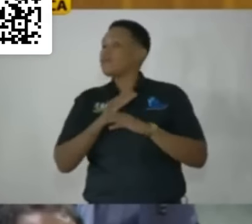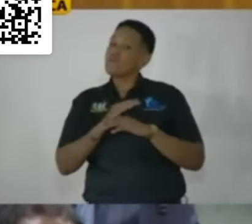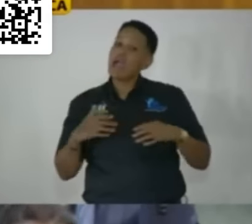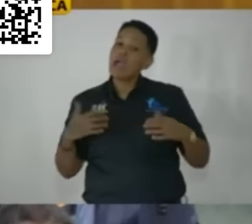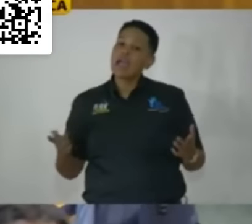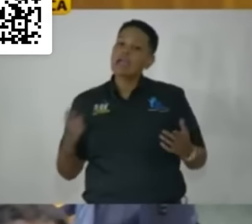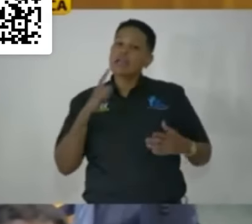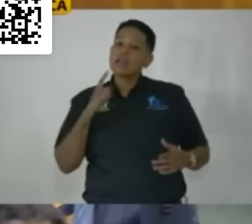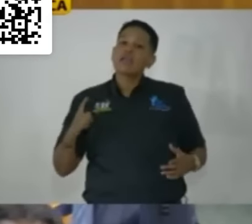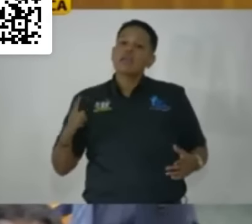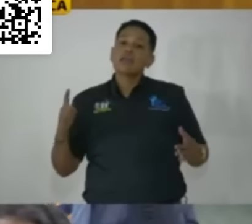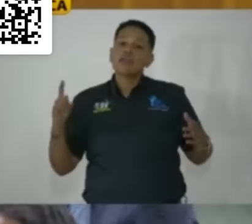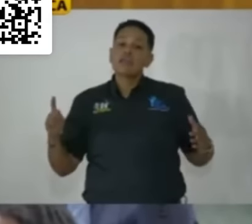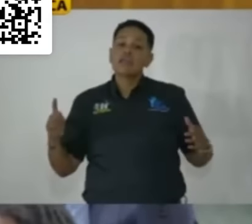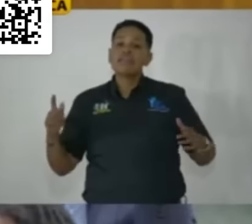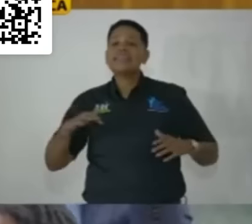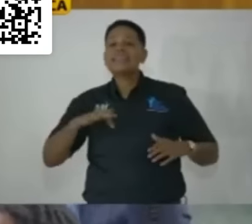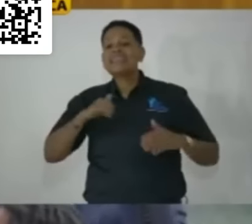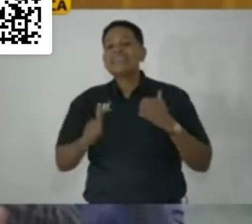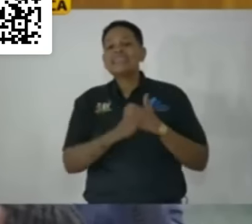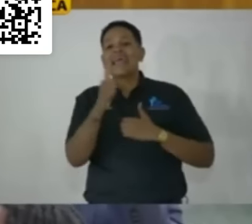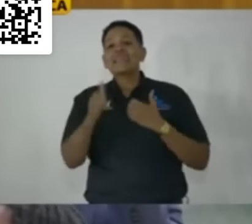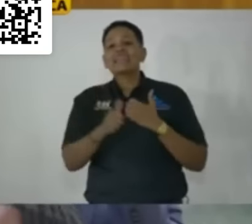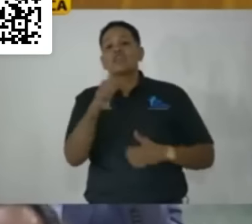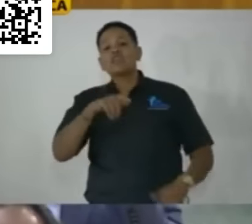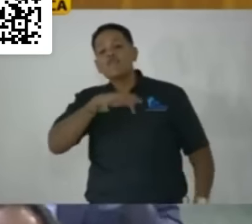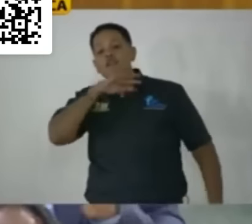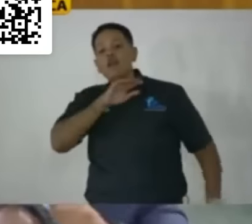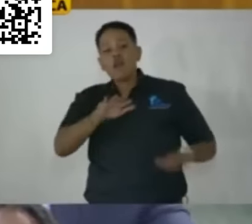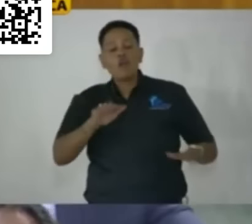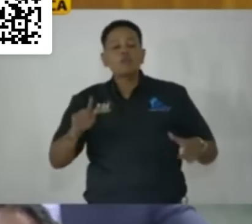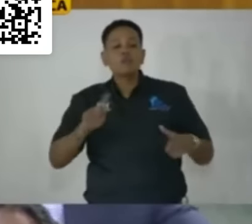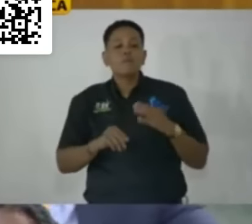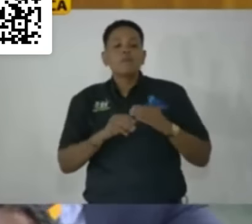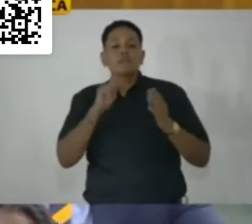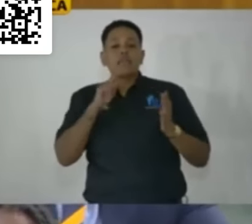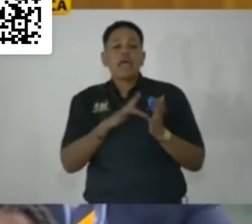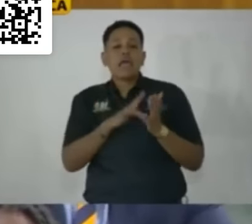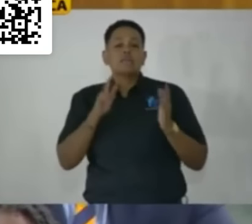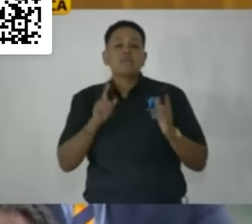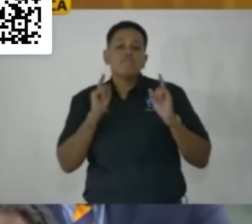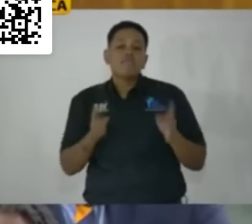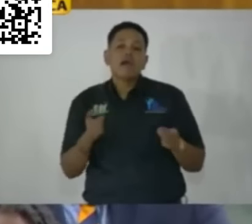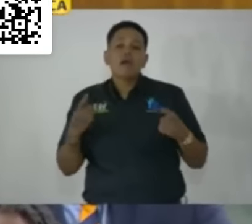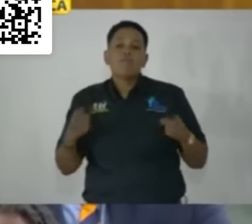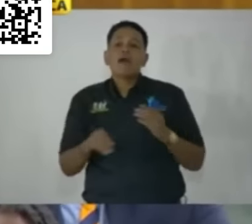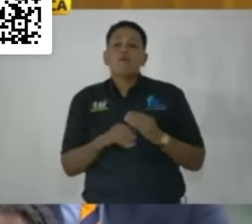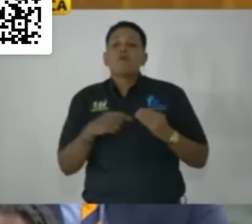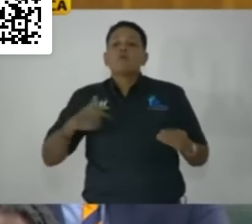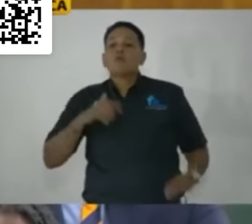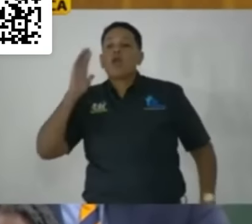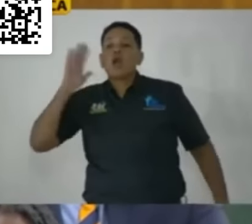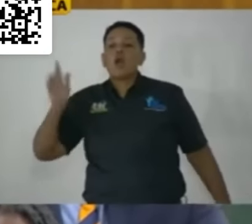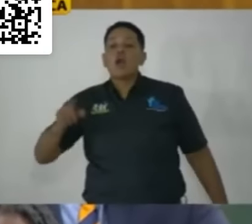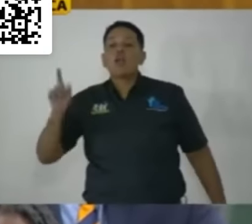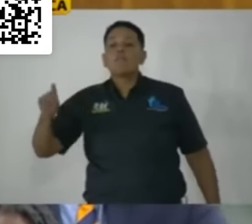the corrosive dangers of corruption and exploitation. We